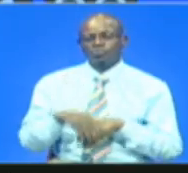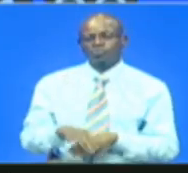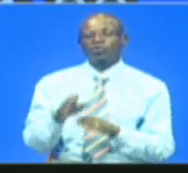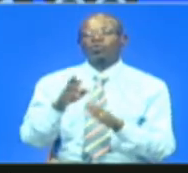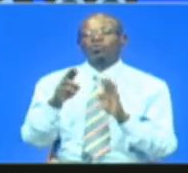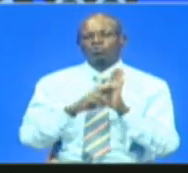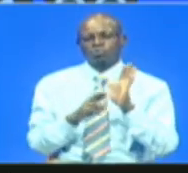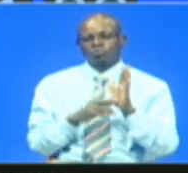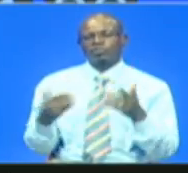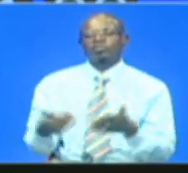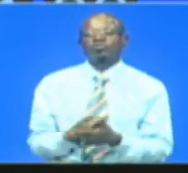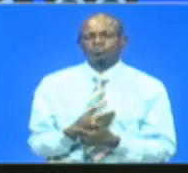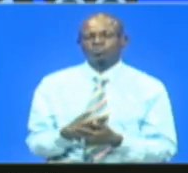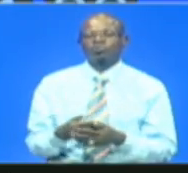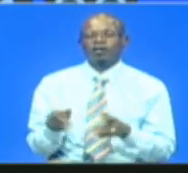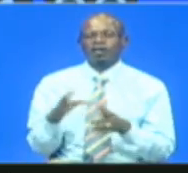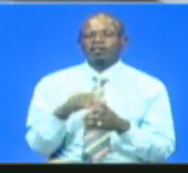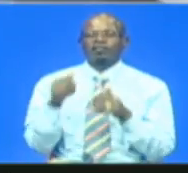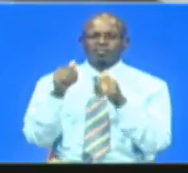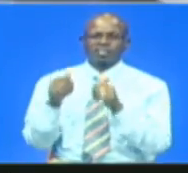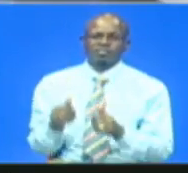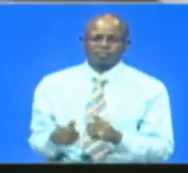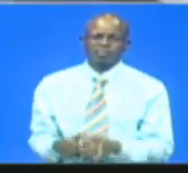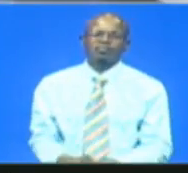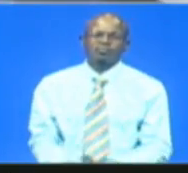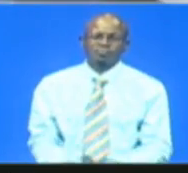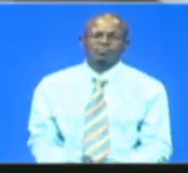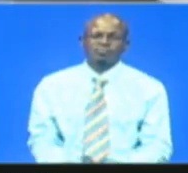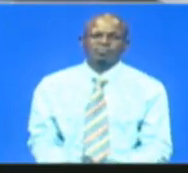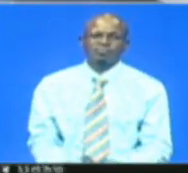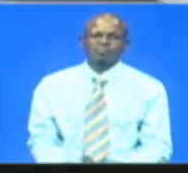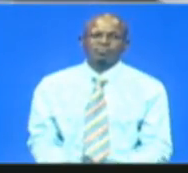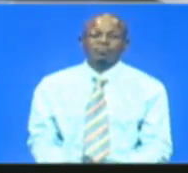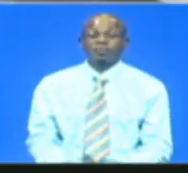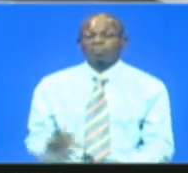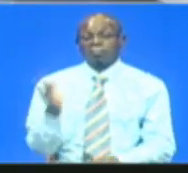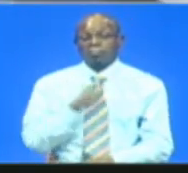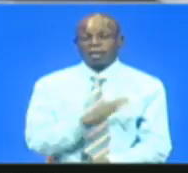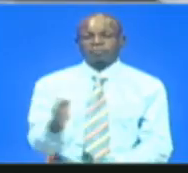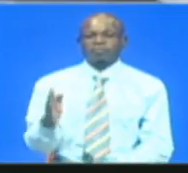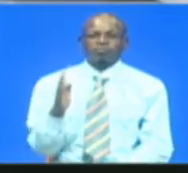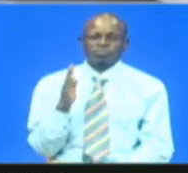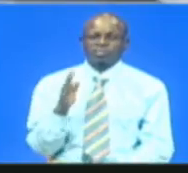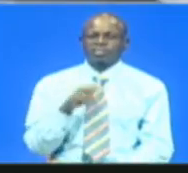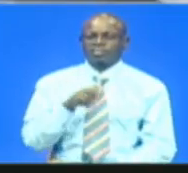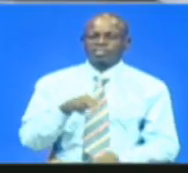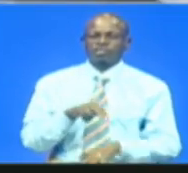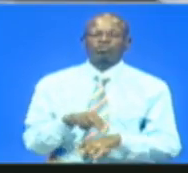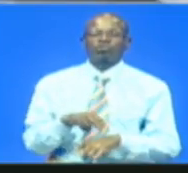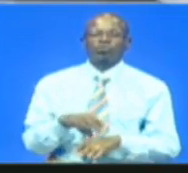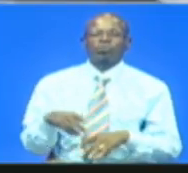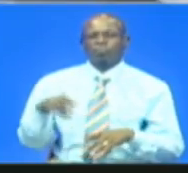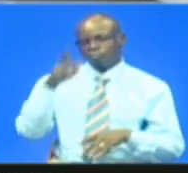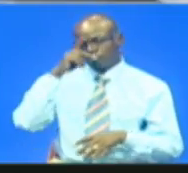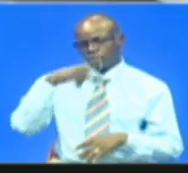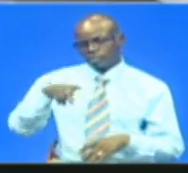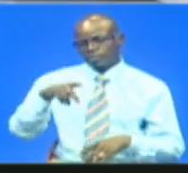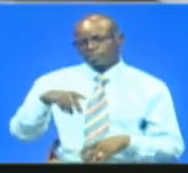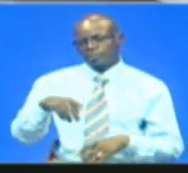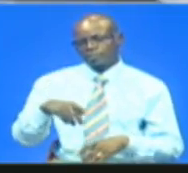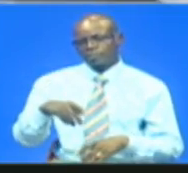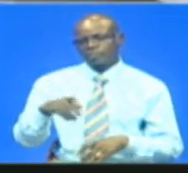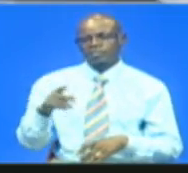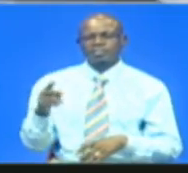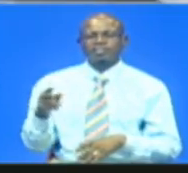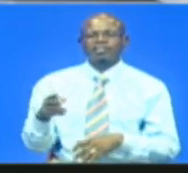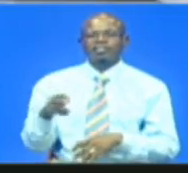Mel Miendo, NTV. Back to security. The National Police Service has launched two new helicopters